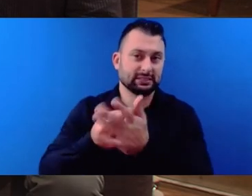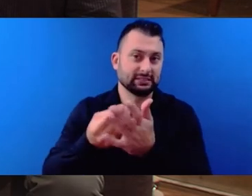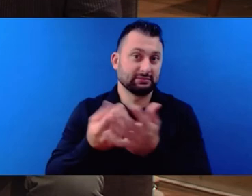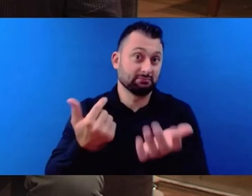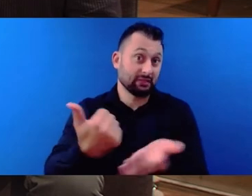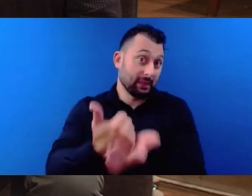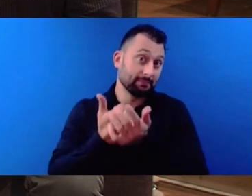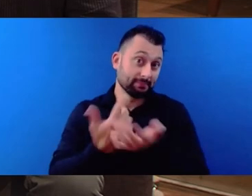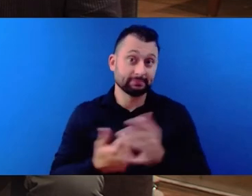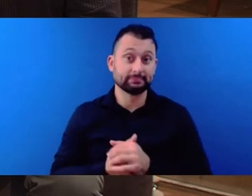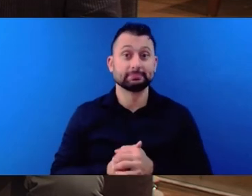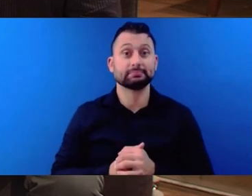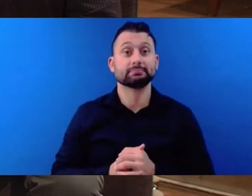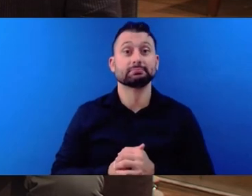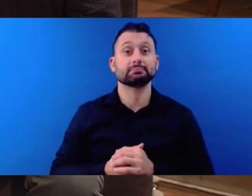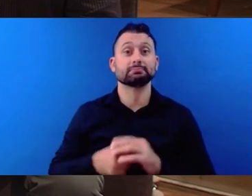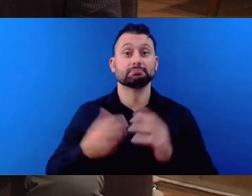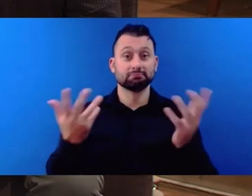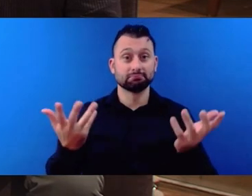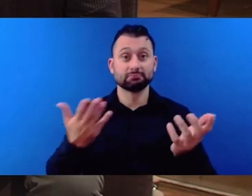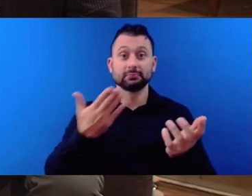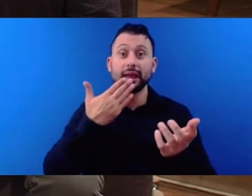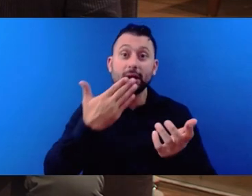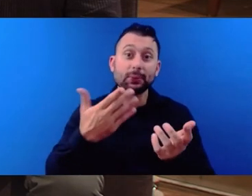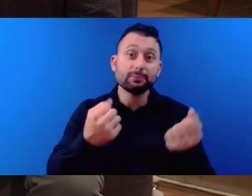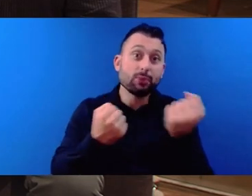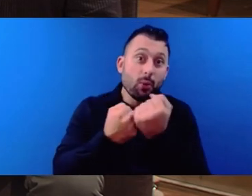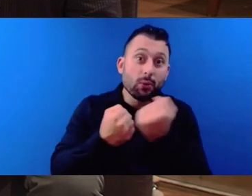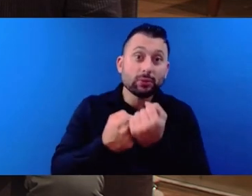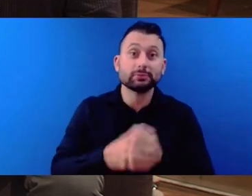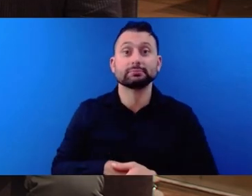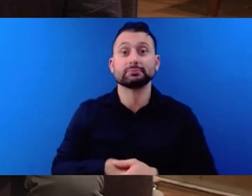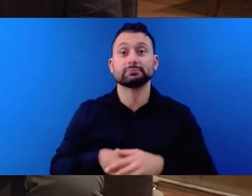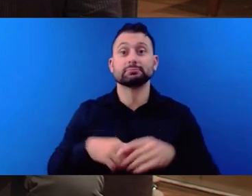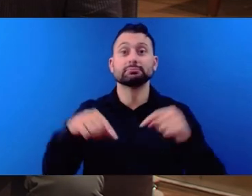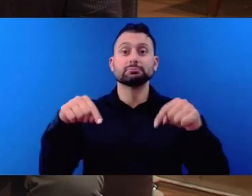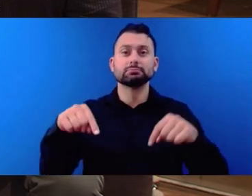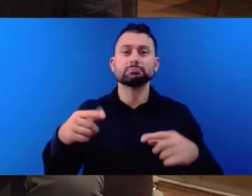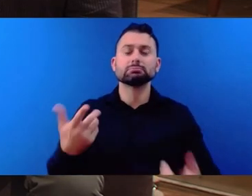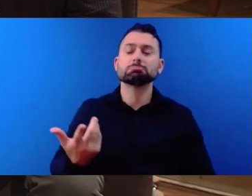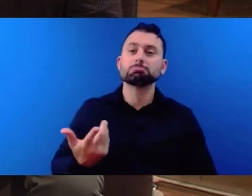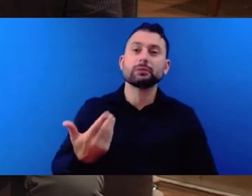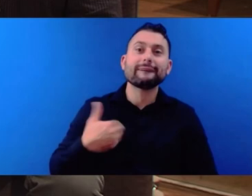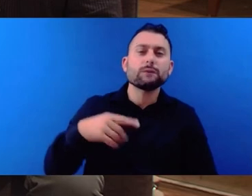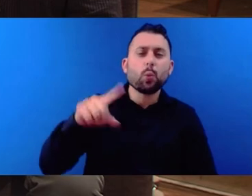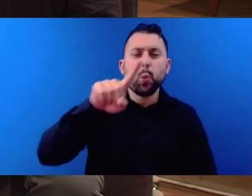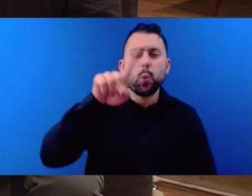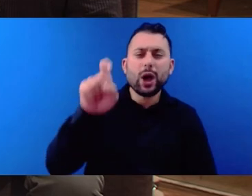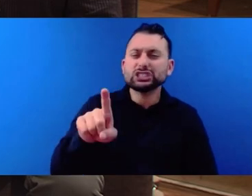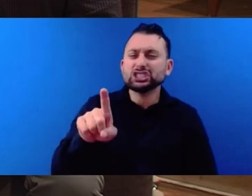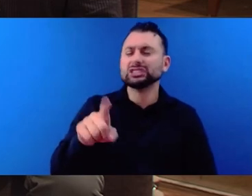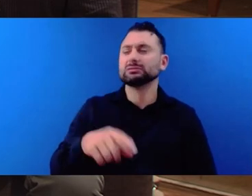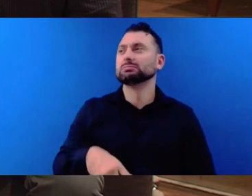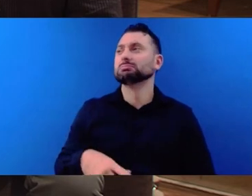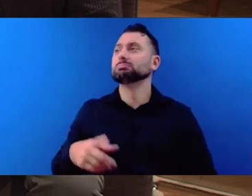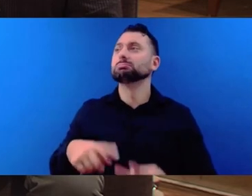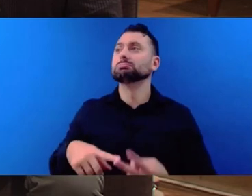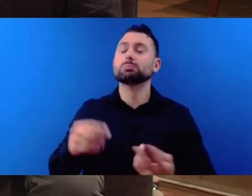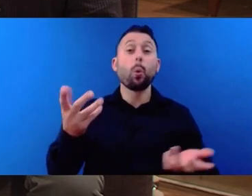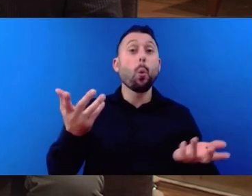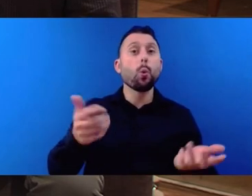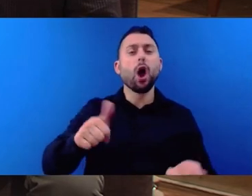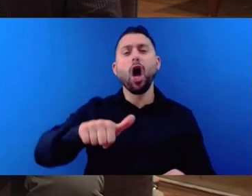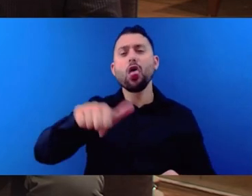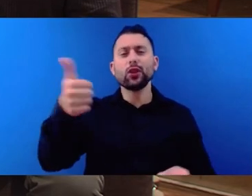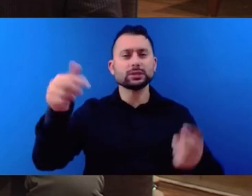Now, if you should have any questions about any particular topic, whether it be diabetes or something else